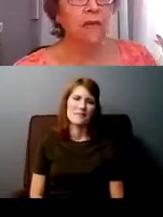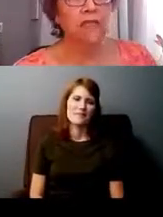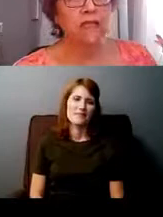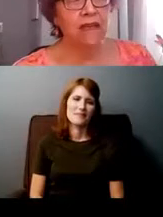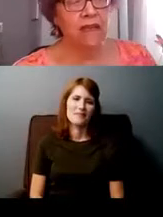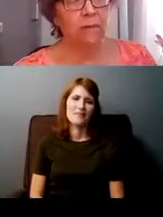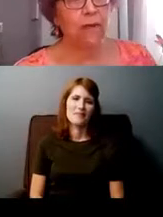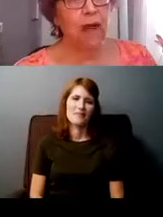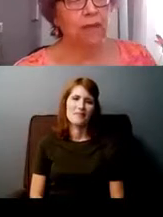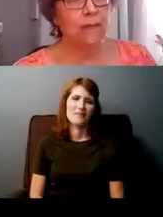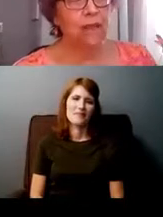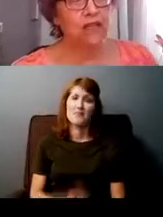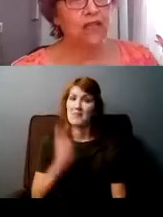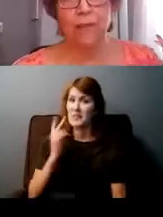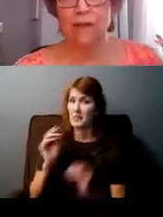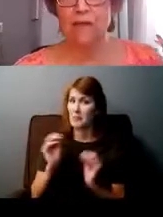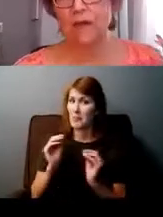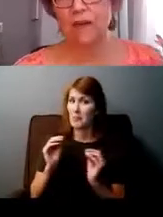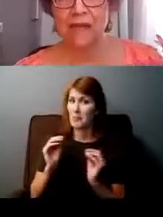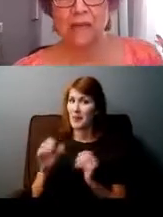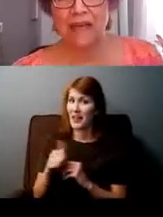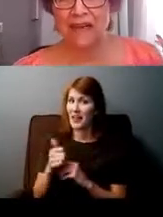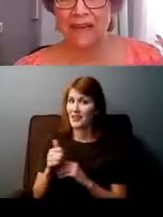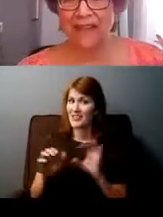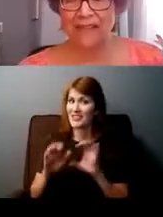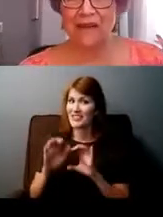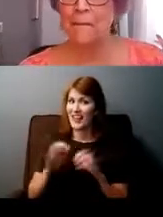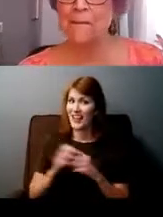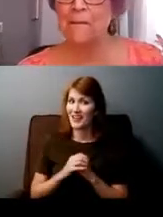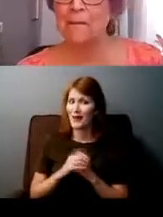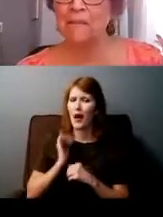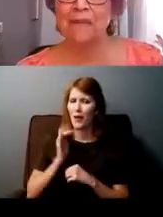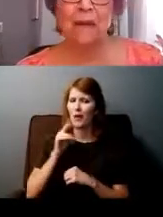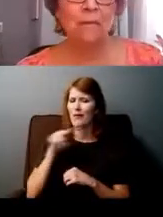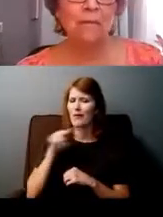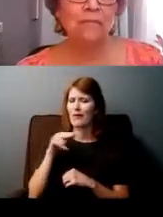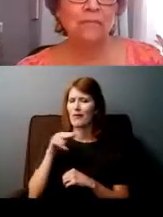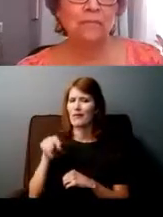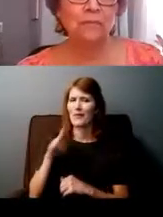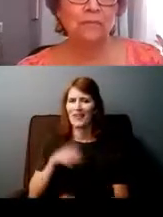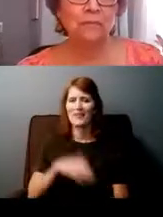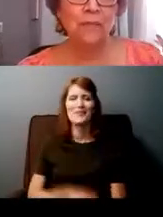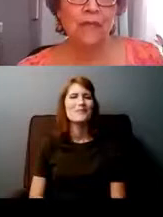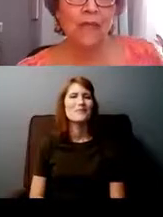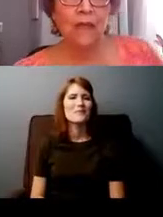I don't see anything popping up in the chat box, but I'll keep an eye on it.